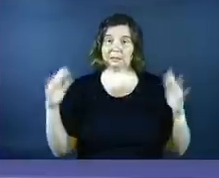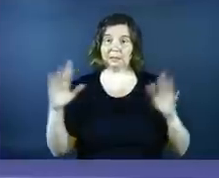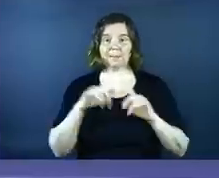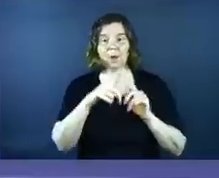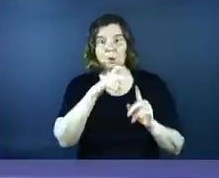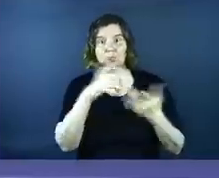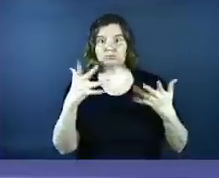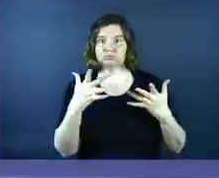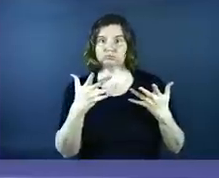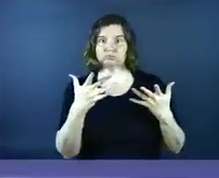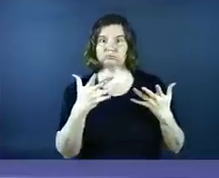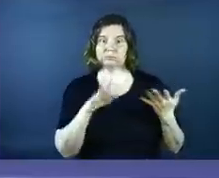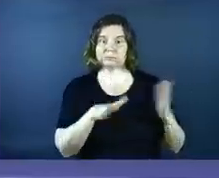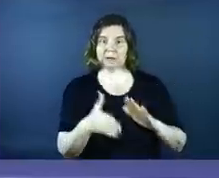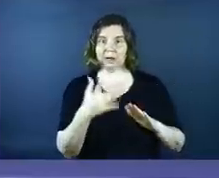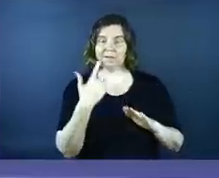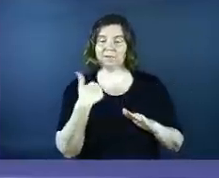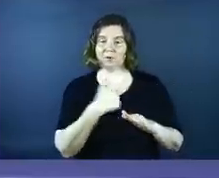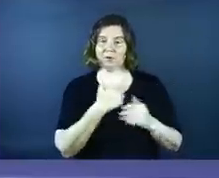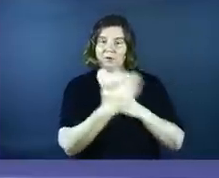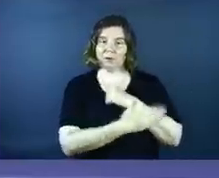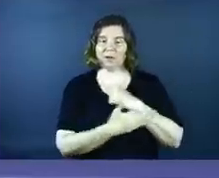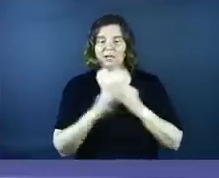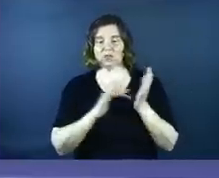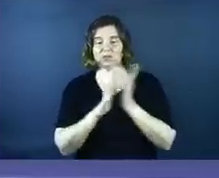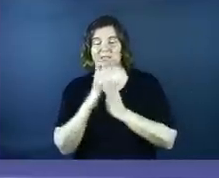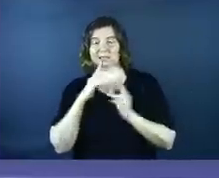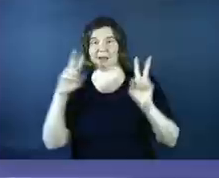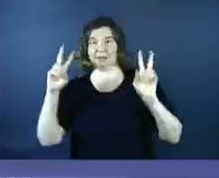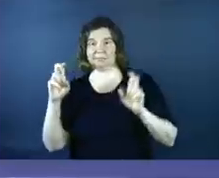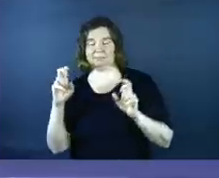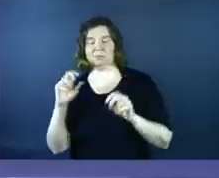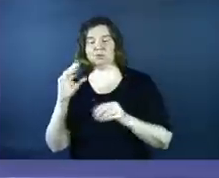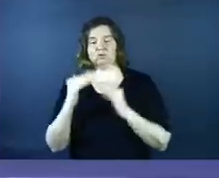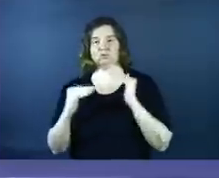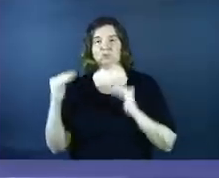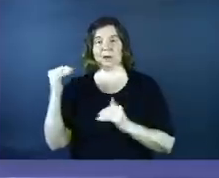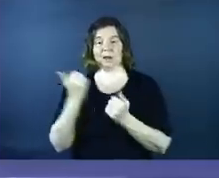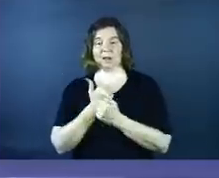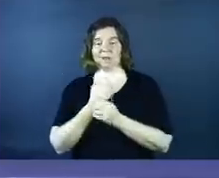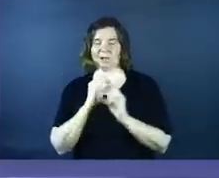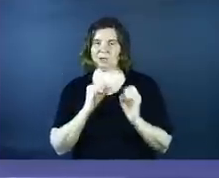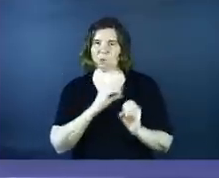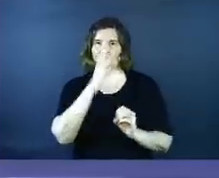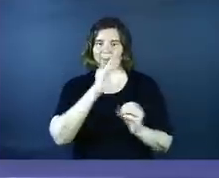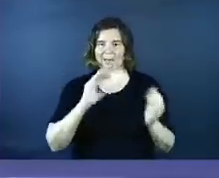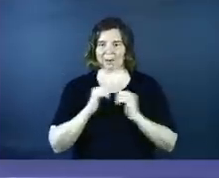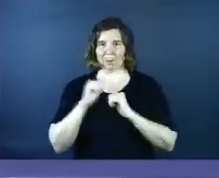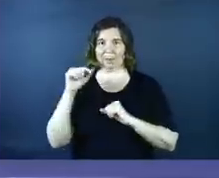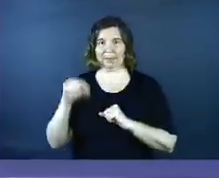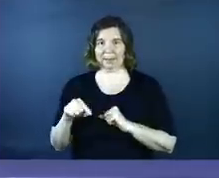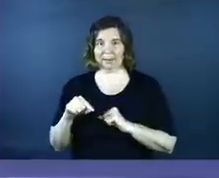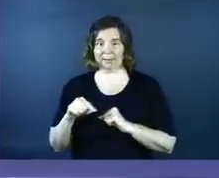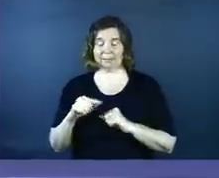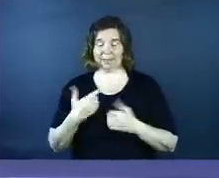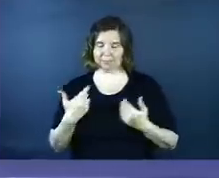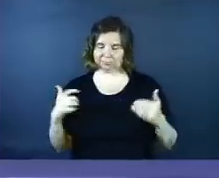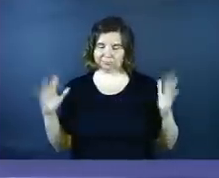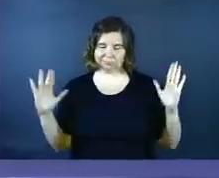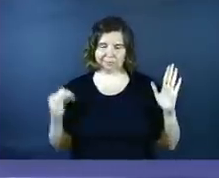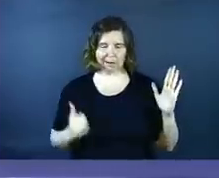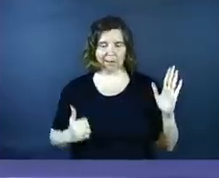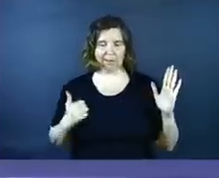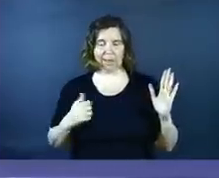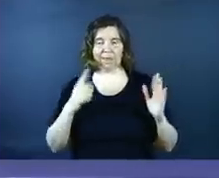but who have given their lives. Jesus said this in the scripture. He said, "Greater love has no one than this, than to lay down